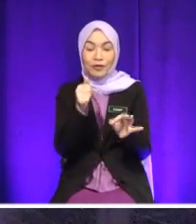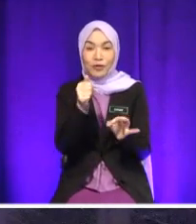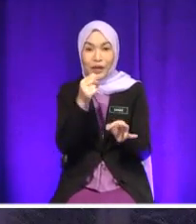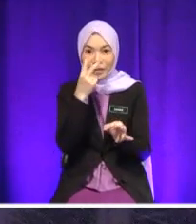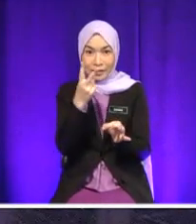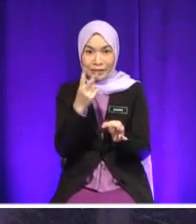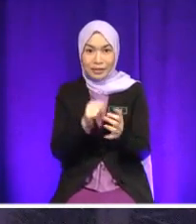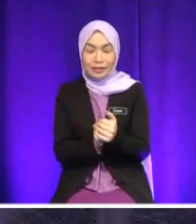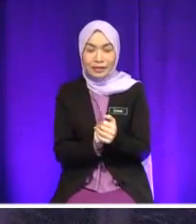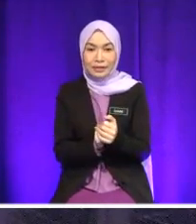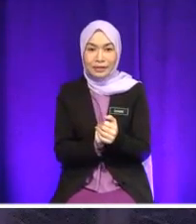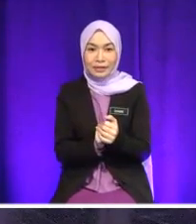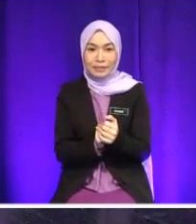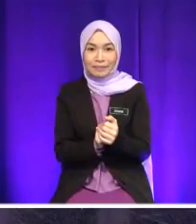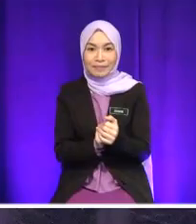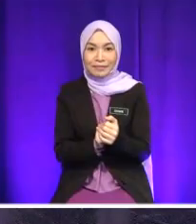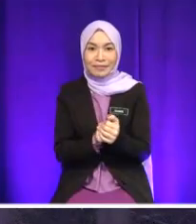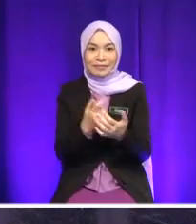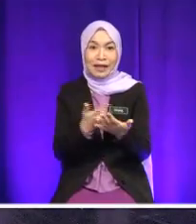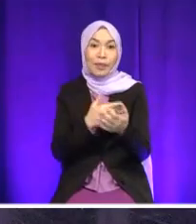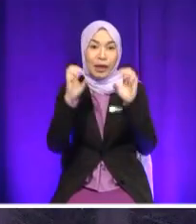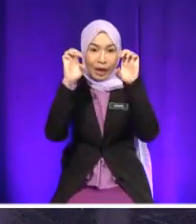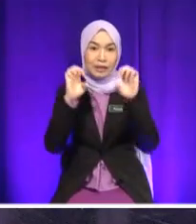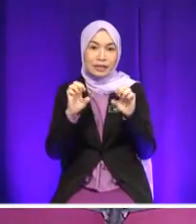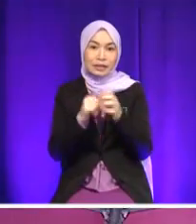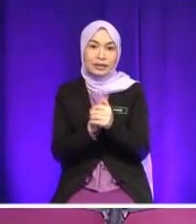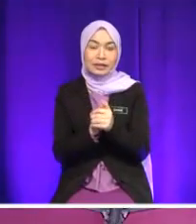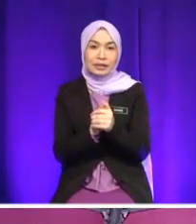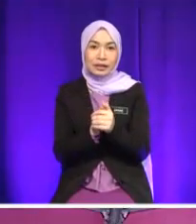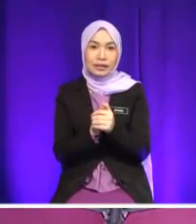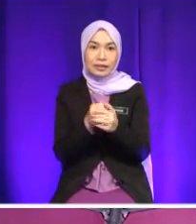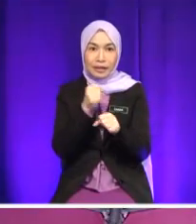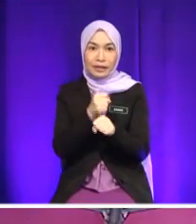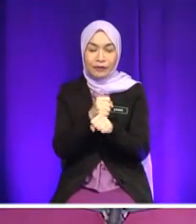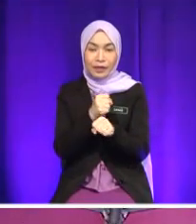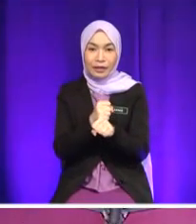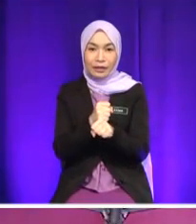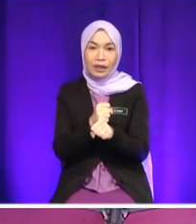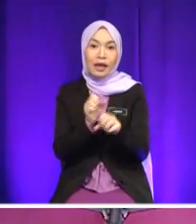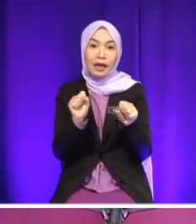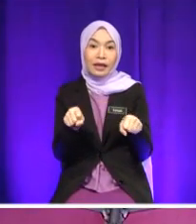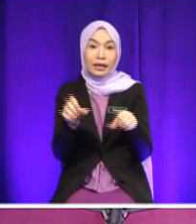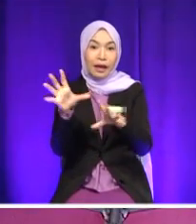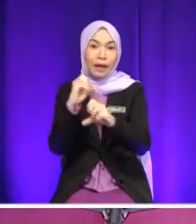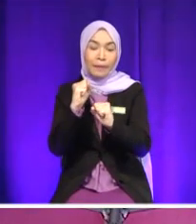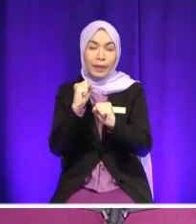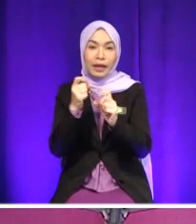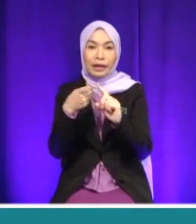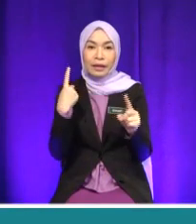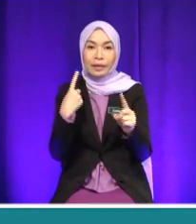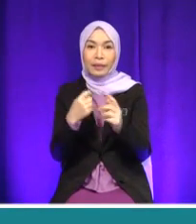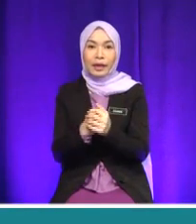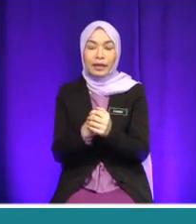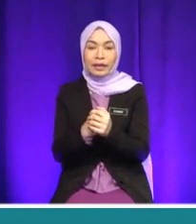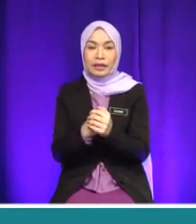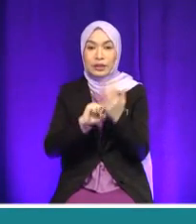or enhancement exercises, from where can they get it from? Okay, they can actually get it from Sumberku as well. Okay,